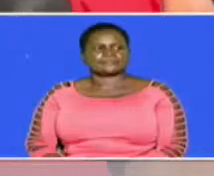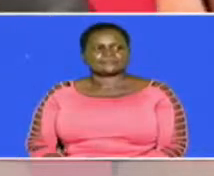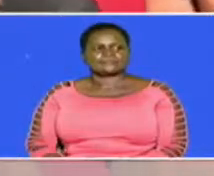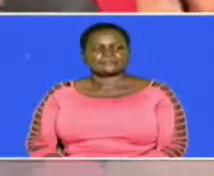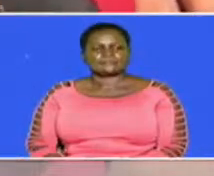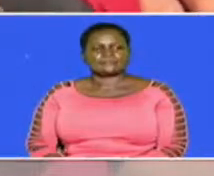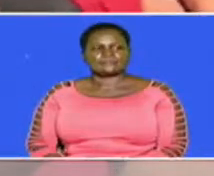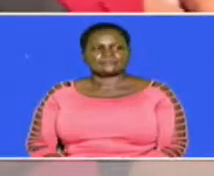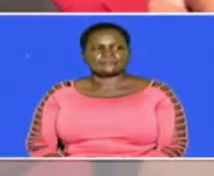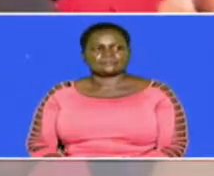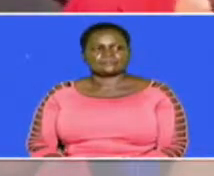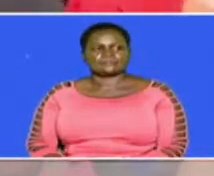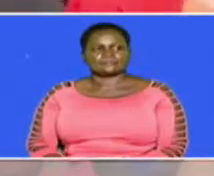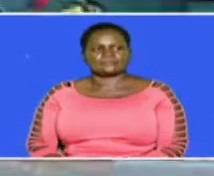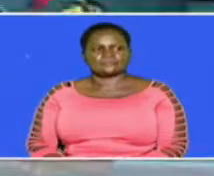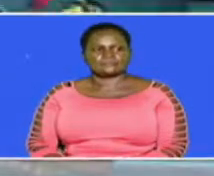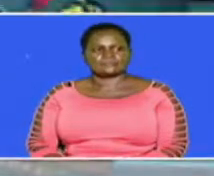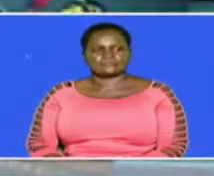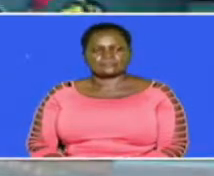KTN News.